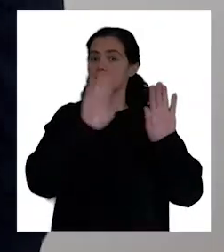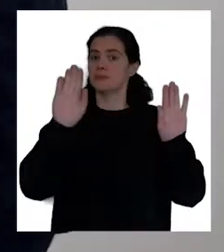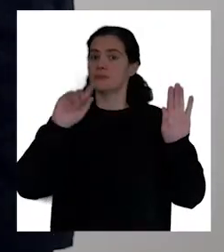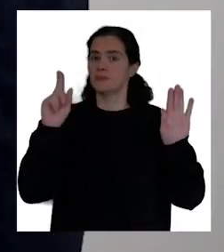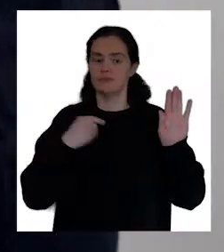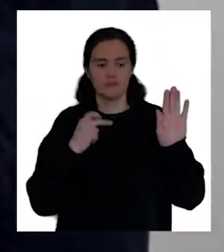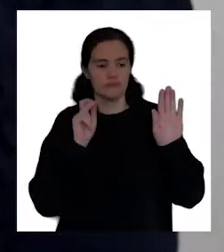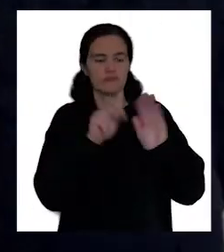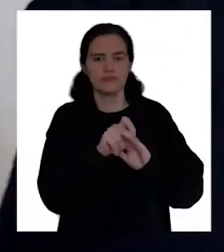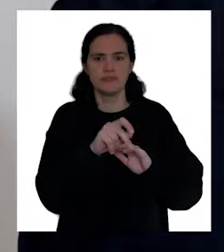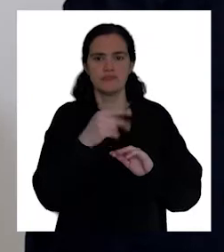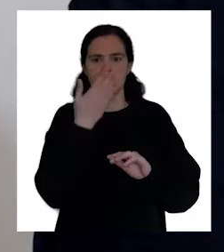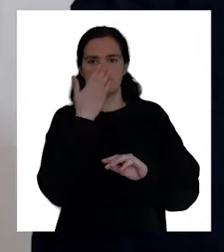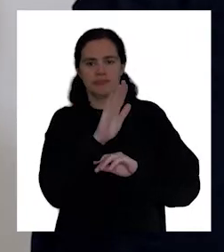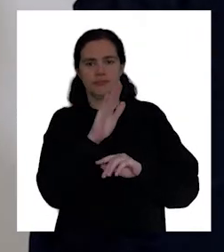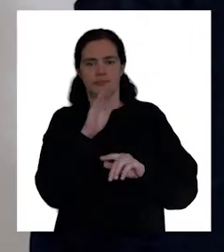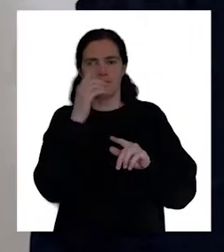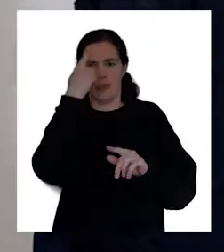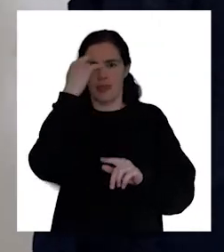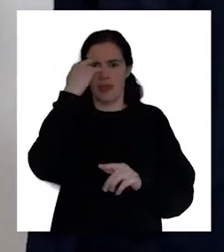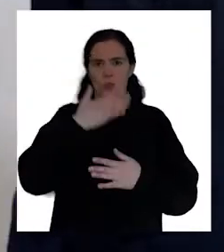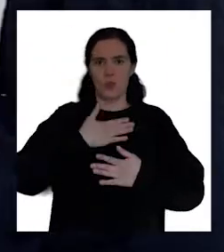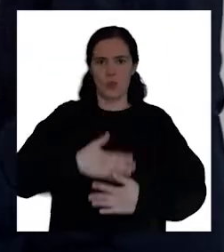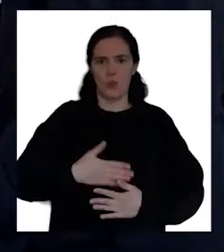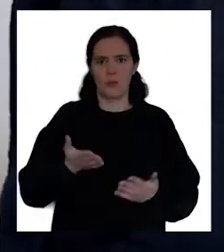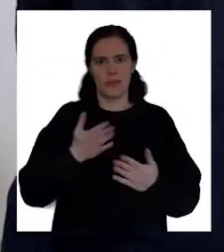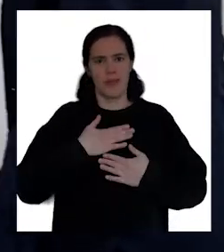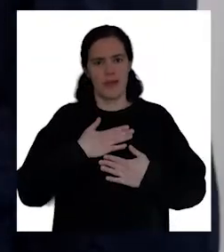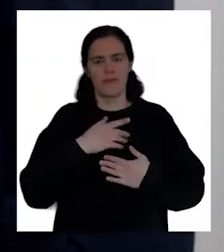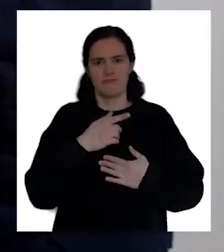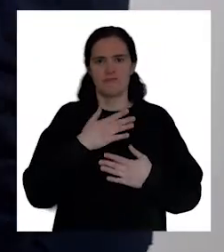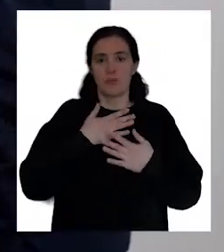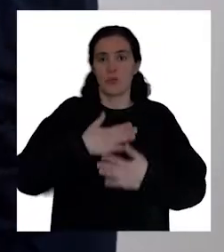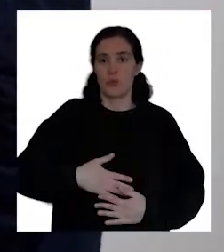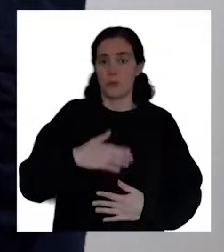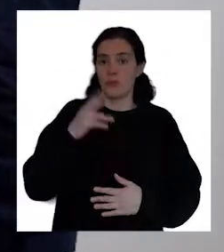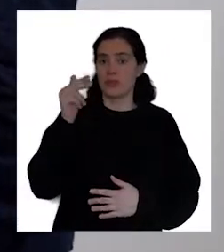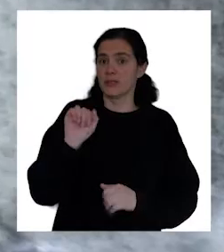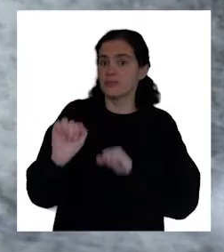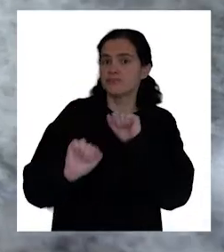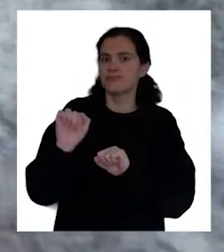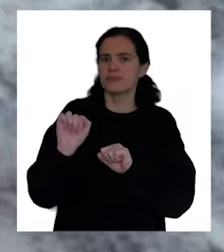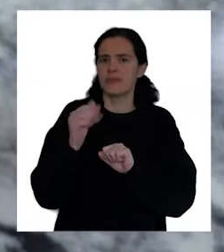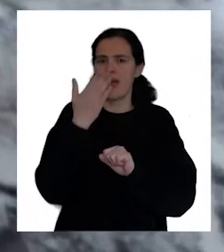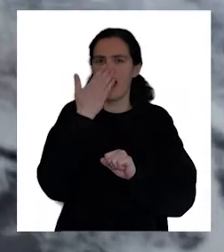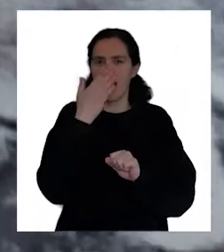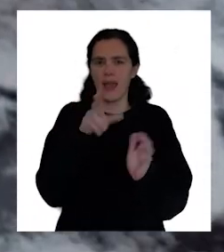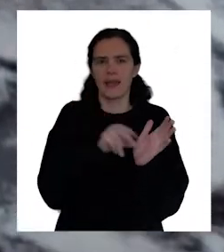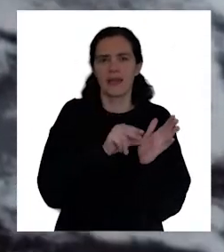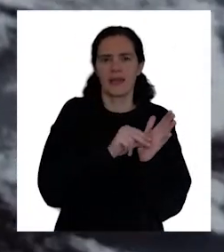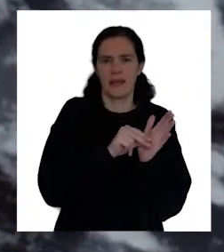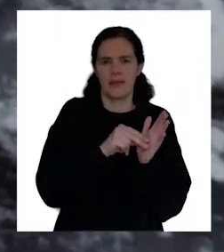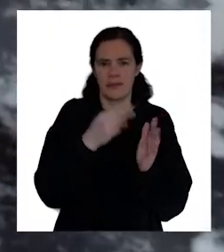As we entered the exhibition, I was talking about this idea of the body of the artist as a recording